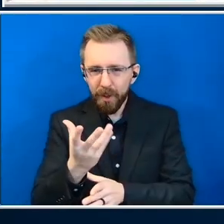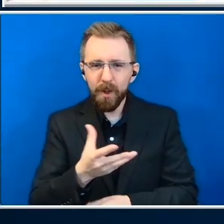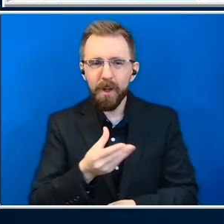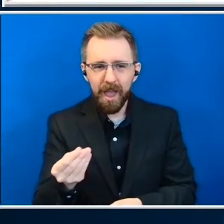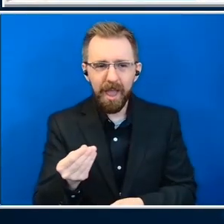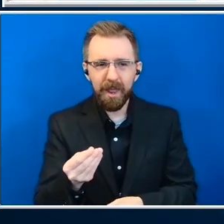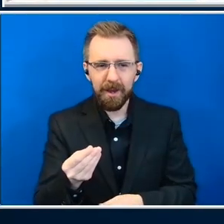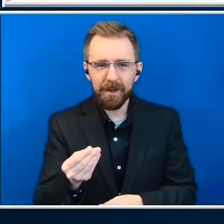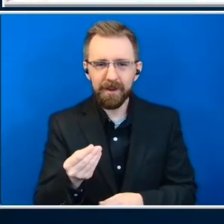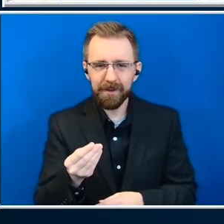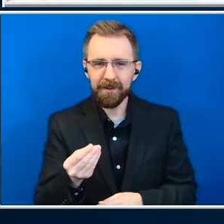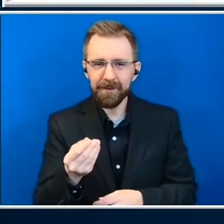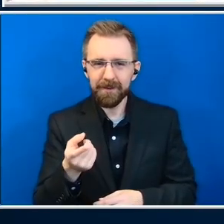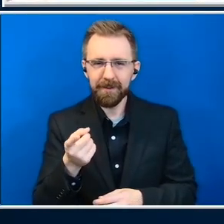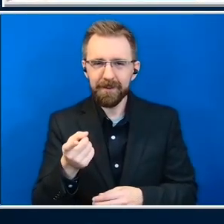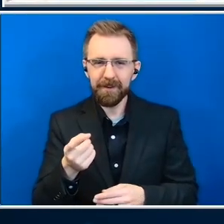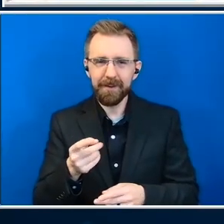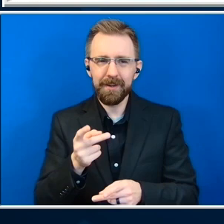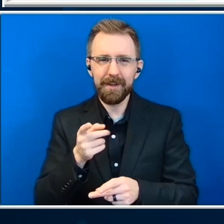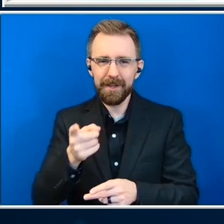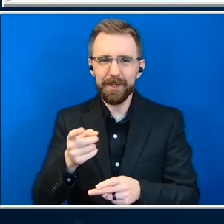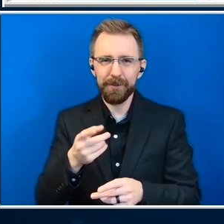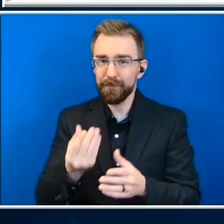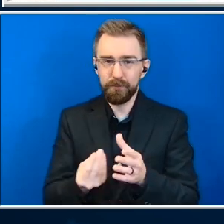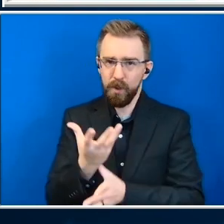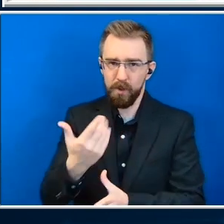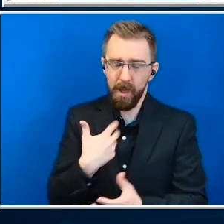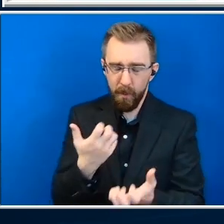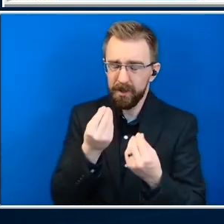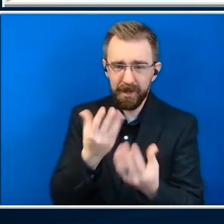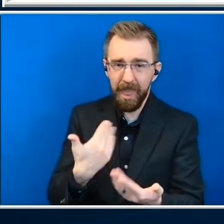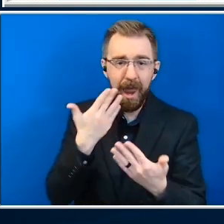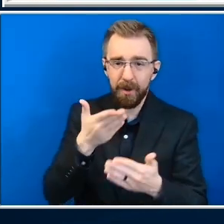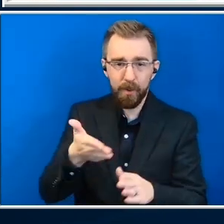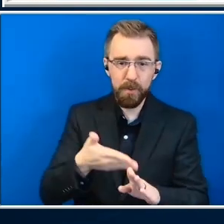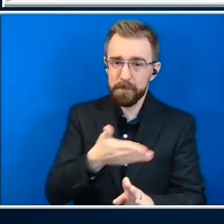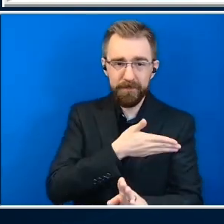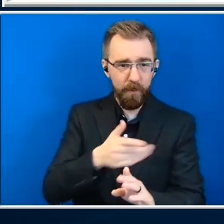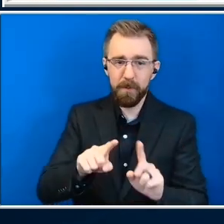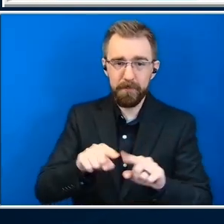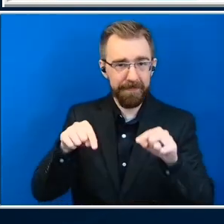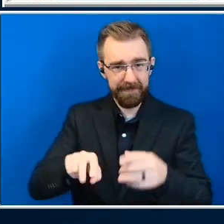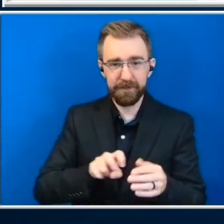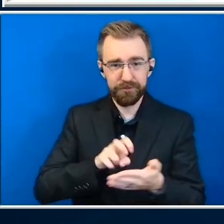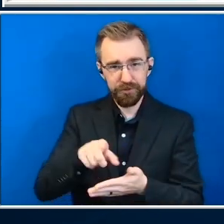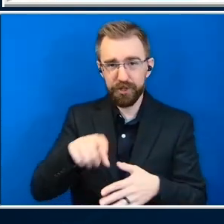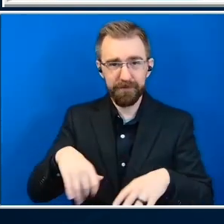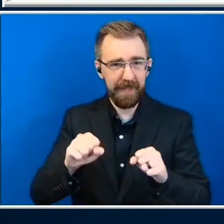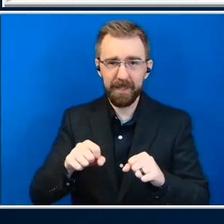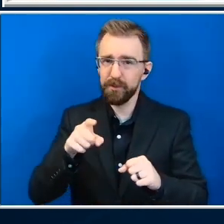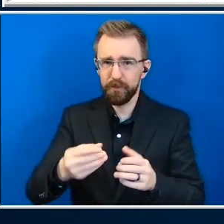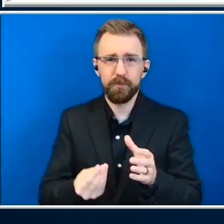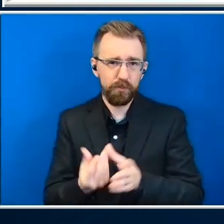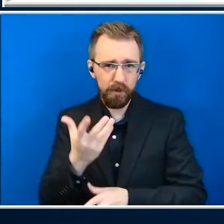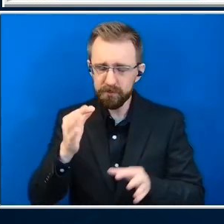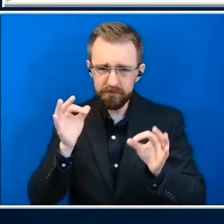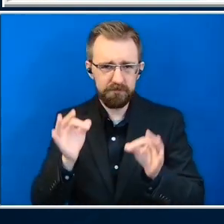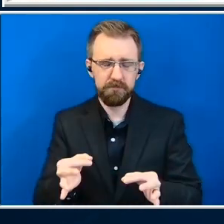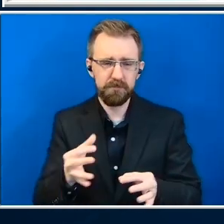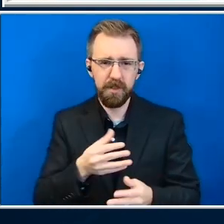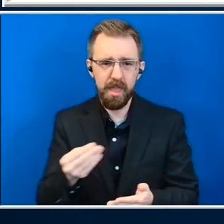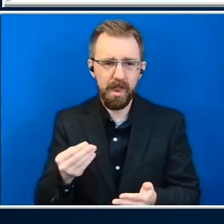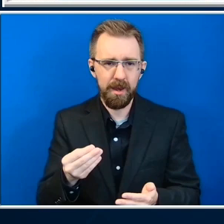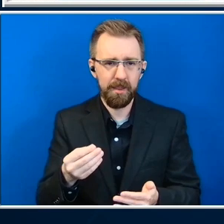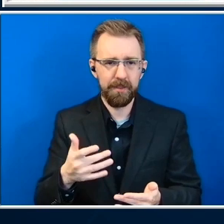copy. I just want to tell you, you've grown. I don't know you before, but this journey you've grown, and it's just a remarkable